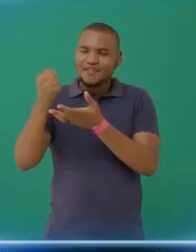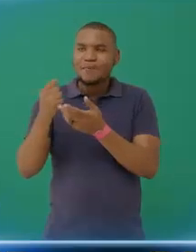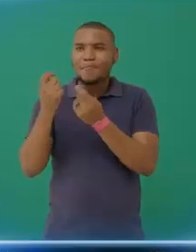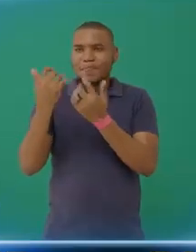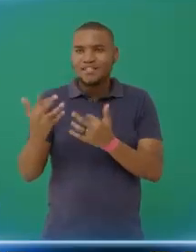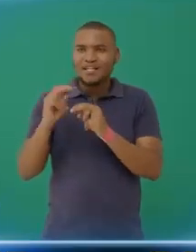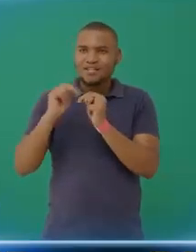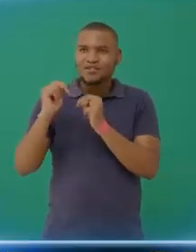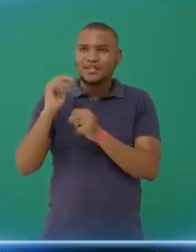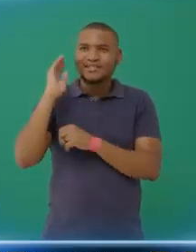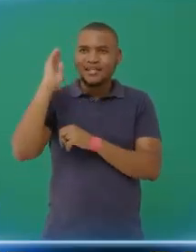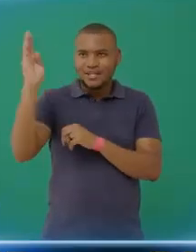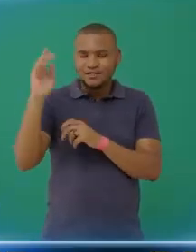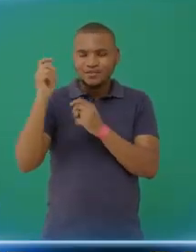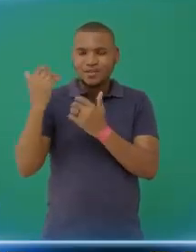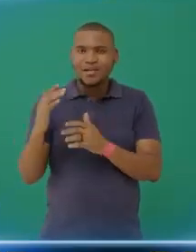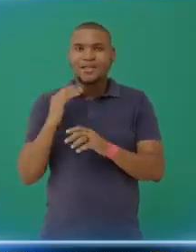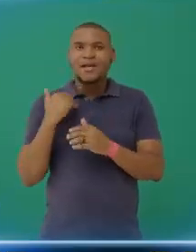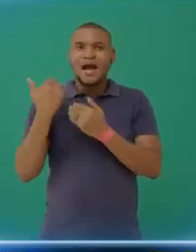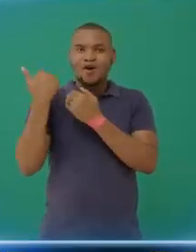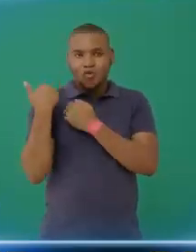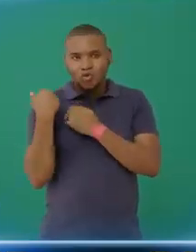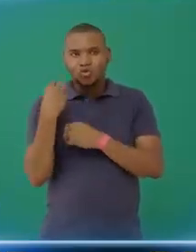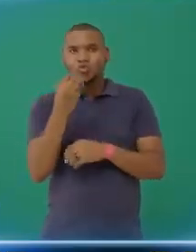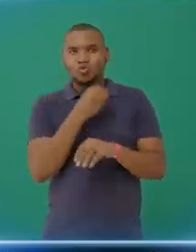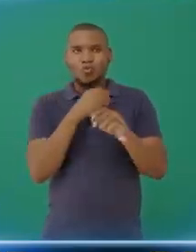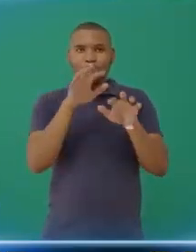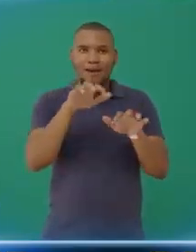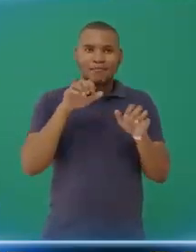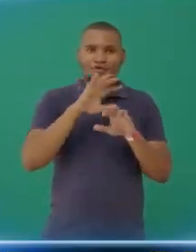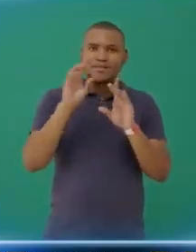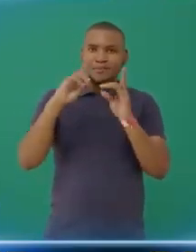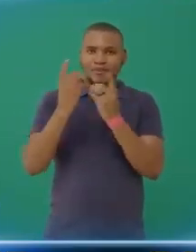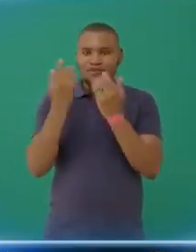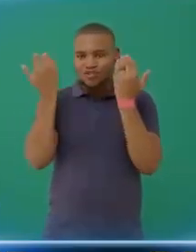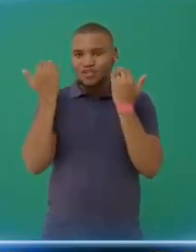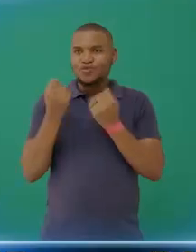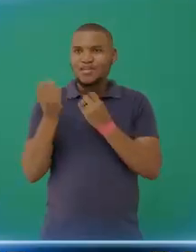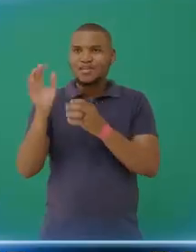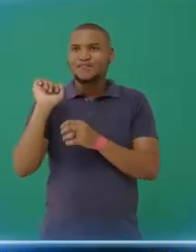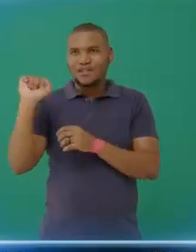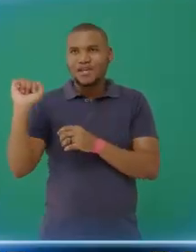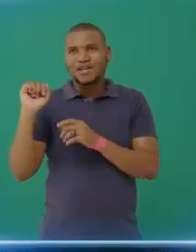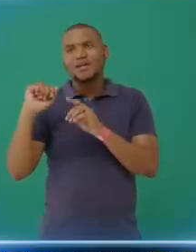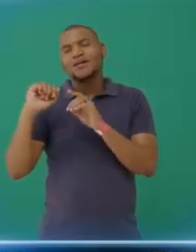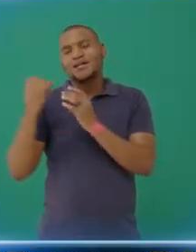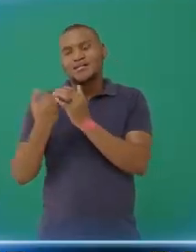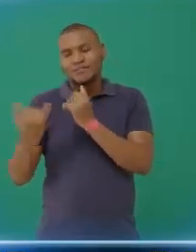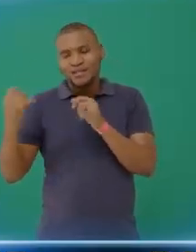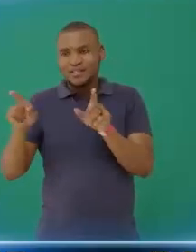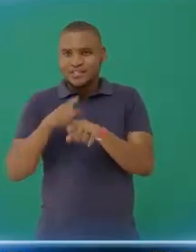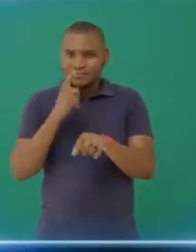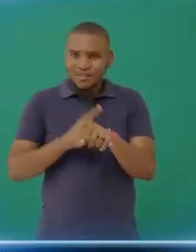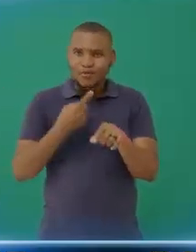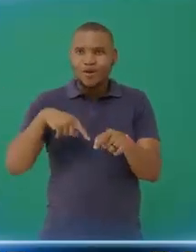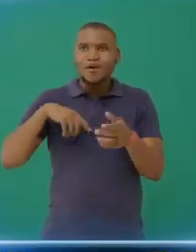with Treasury and account to Parliament and not to the Department of Justice, so that we really give them the kind of independence they need. At the same time, we are